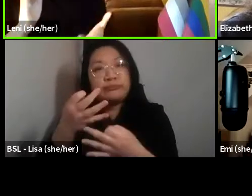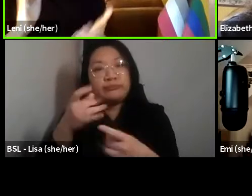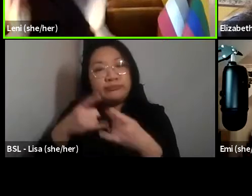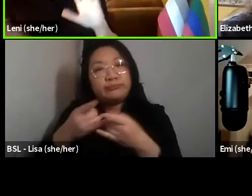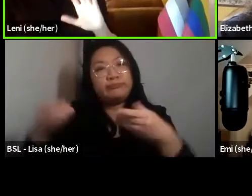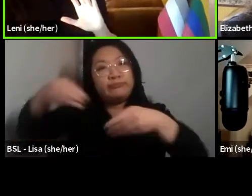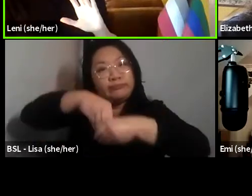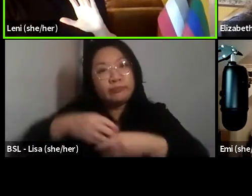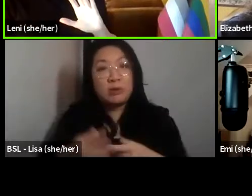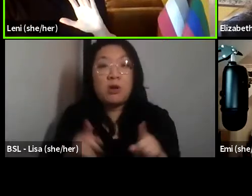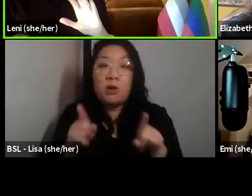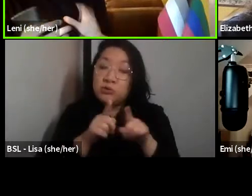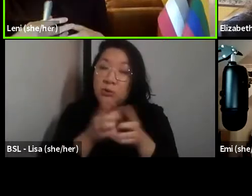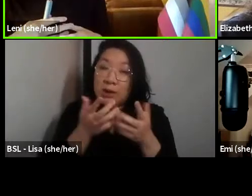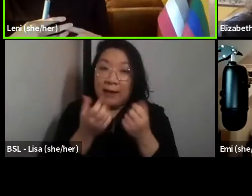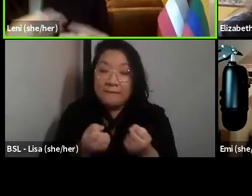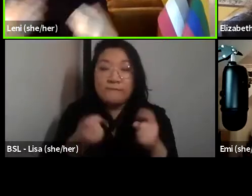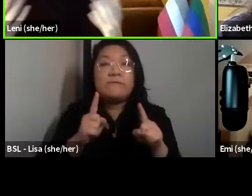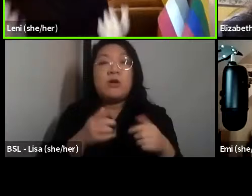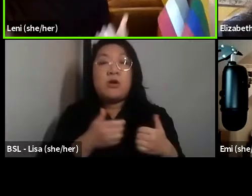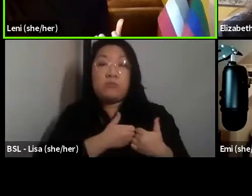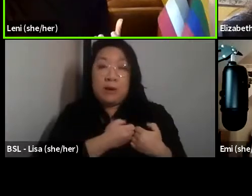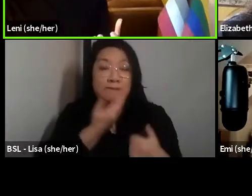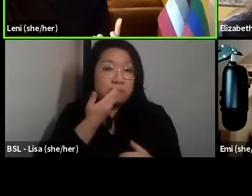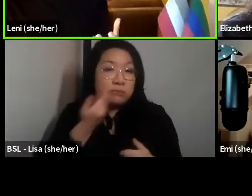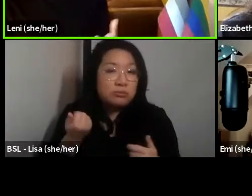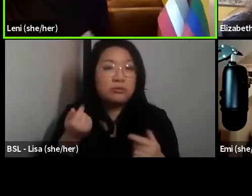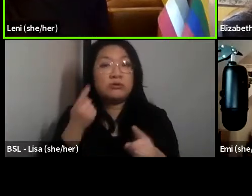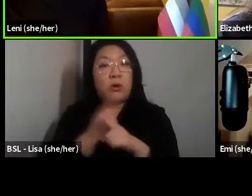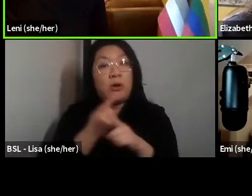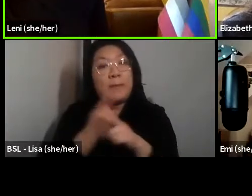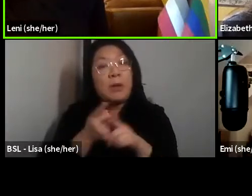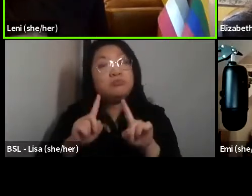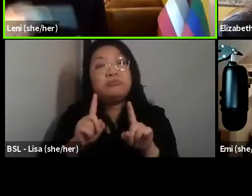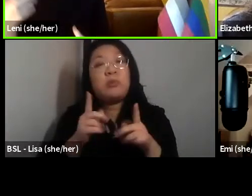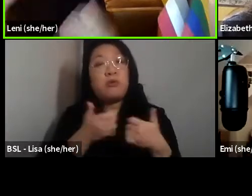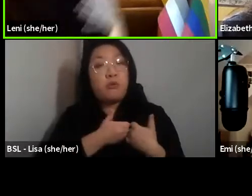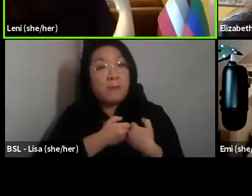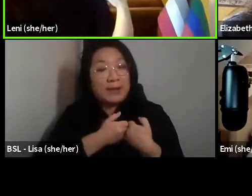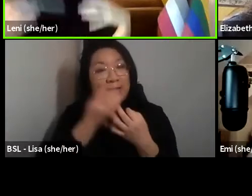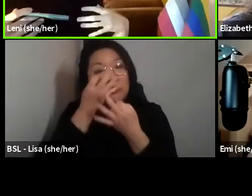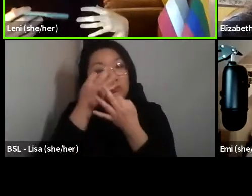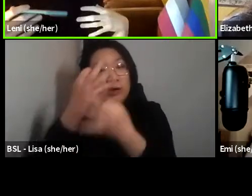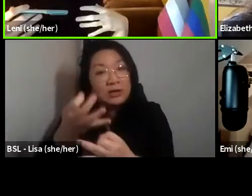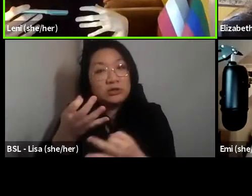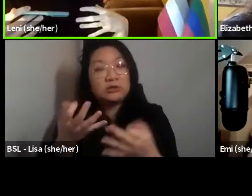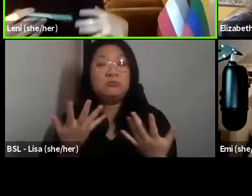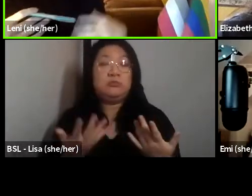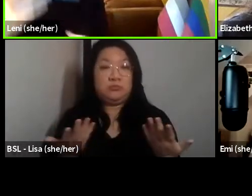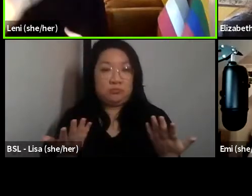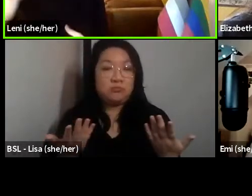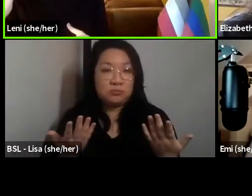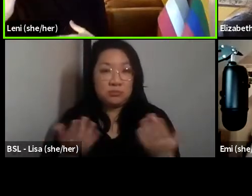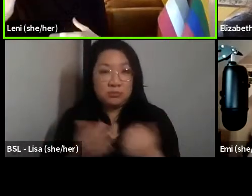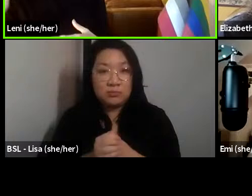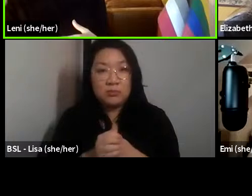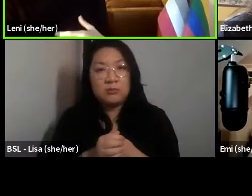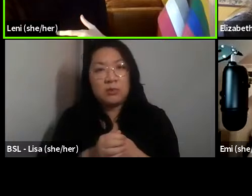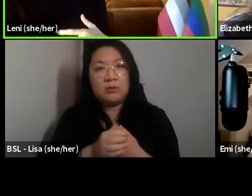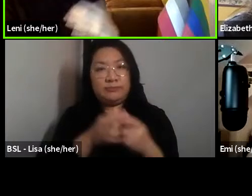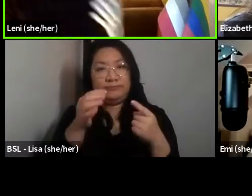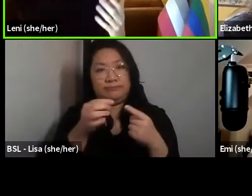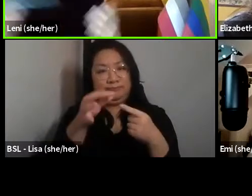On the other side of that, you also have aromantic identities, so that's talking about romantic attraction. And you have the same sort of terms under that. So you